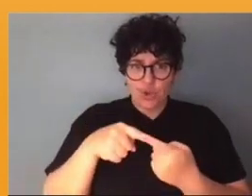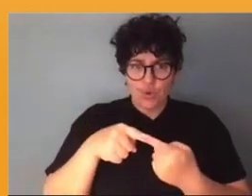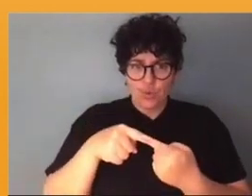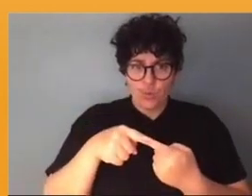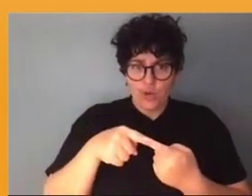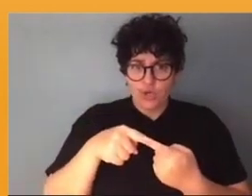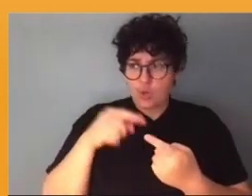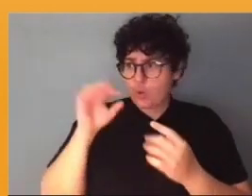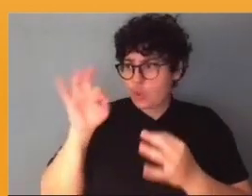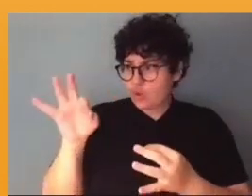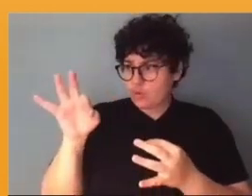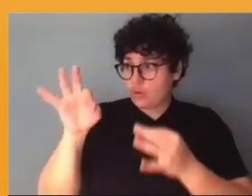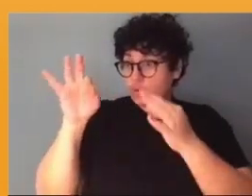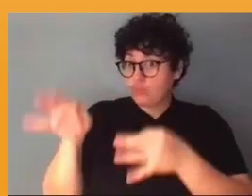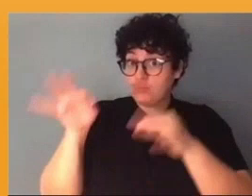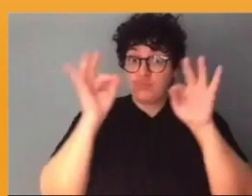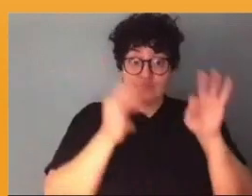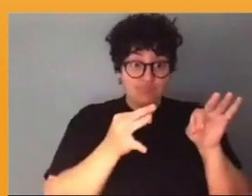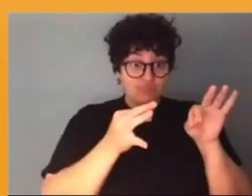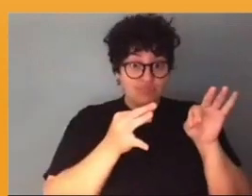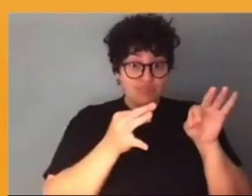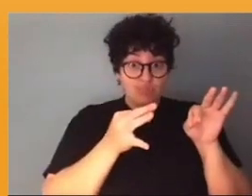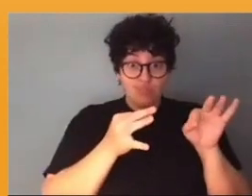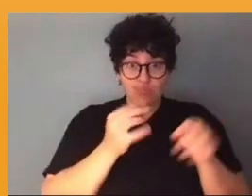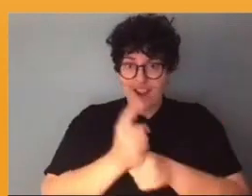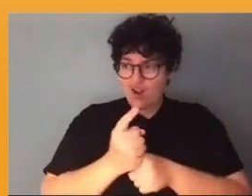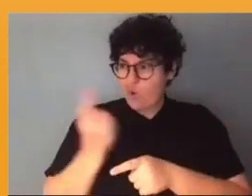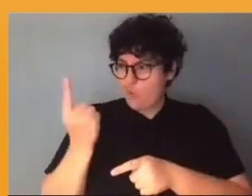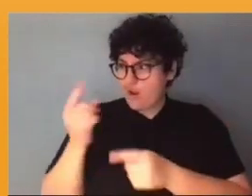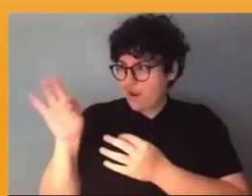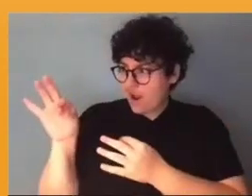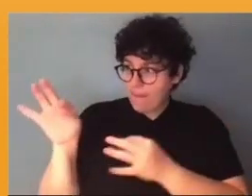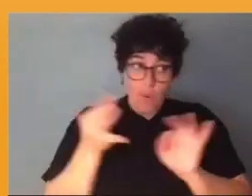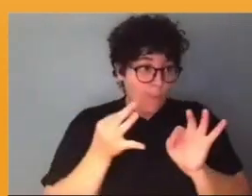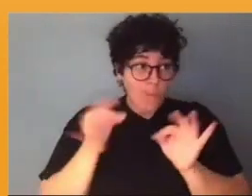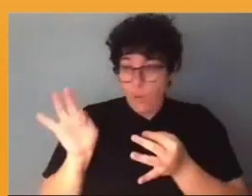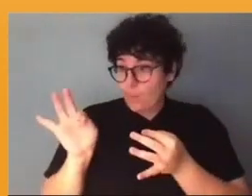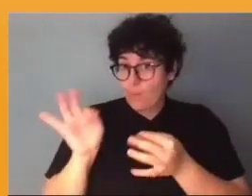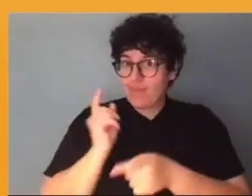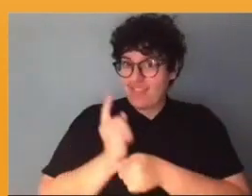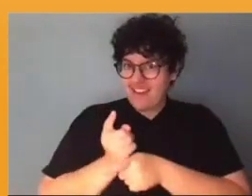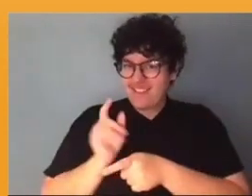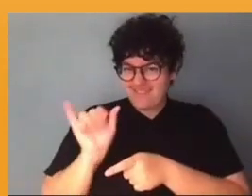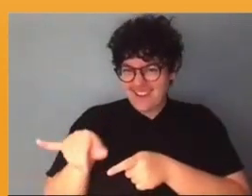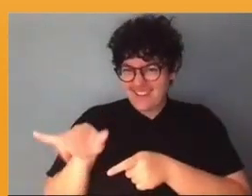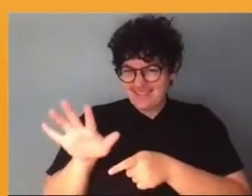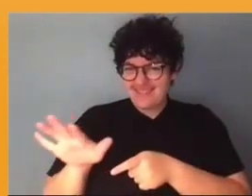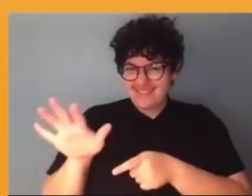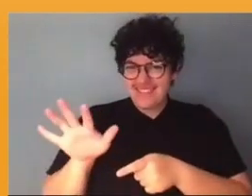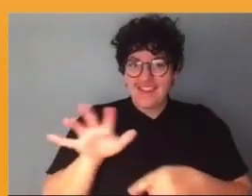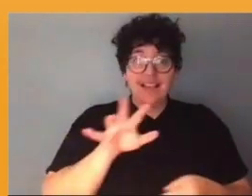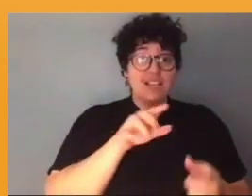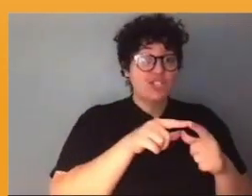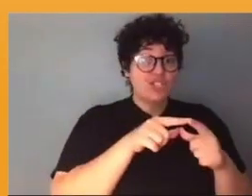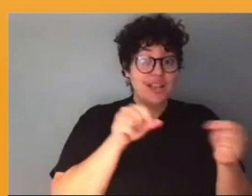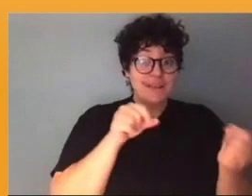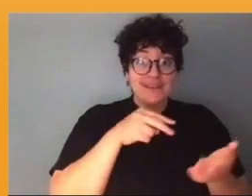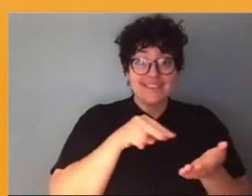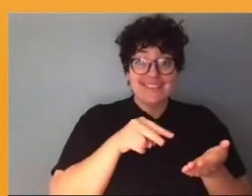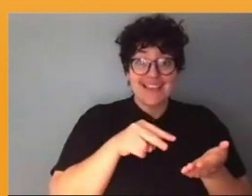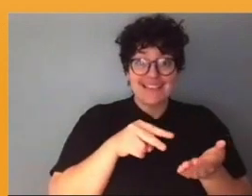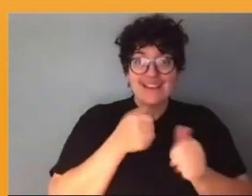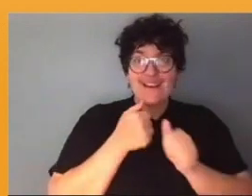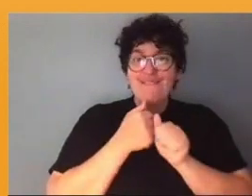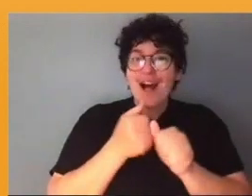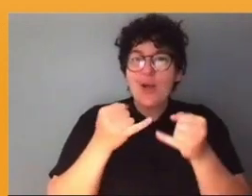the other, like this, your eye movement. But Japanese dance follow a line,